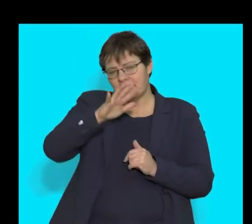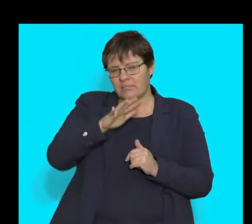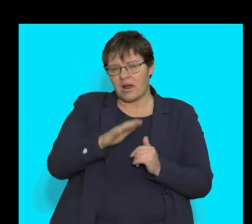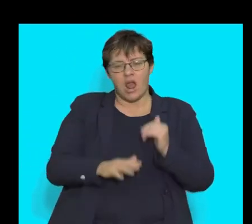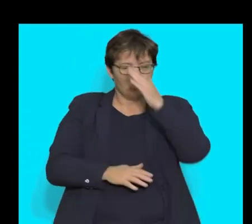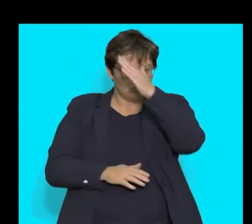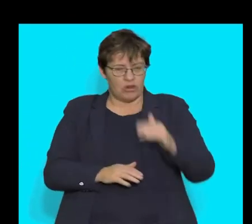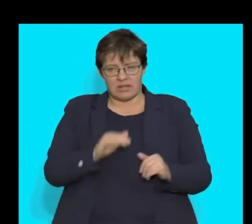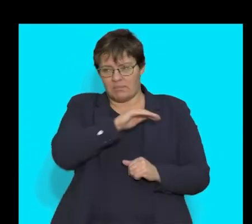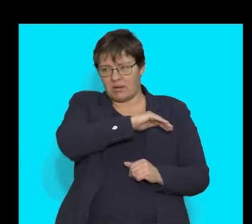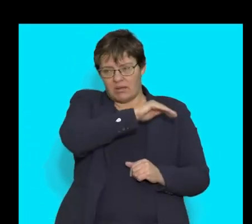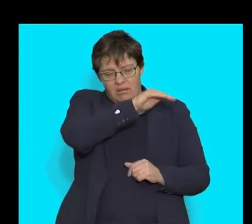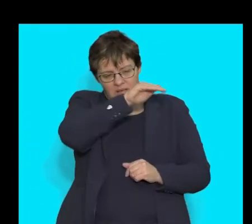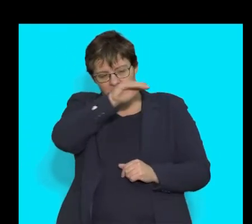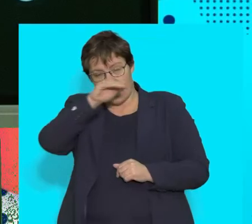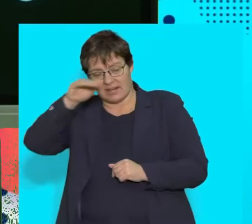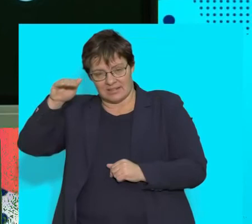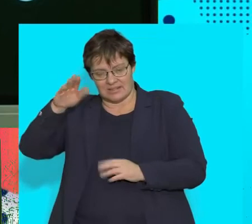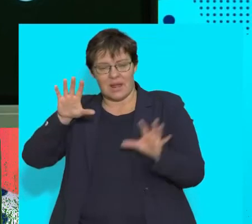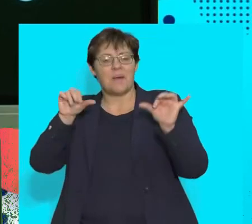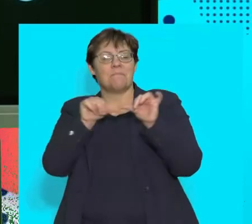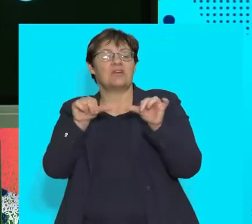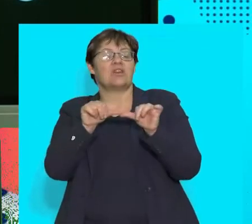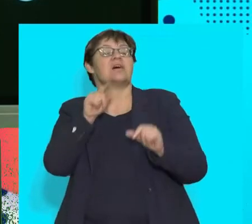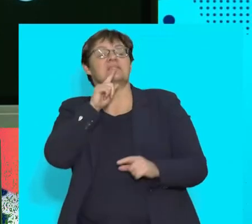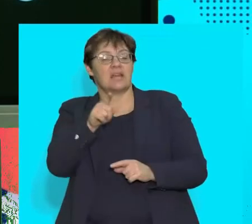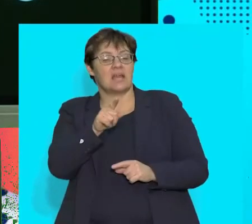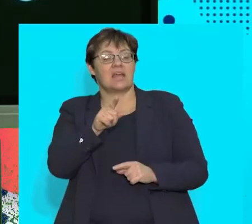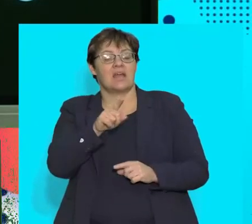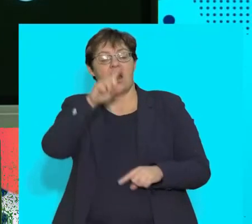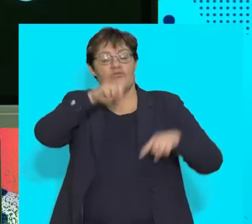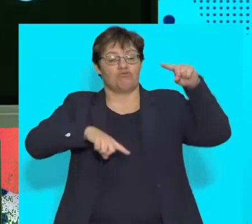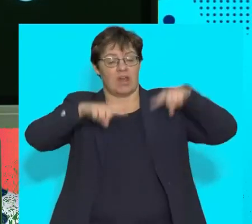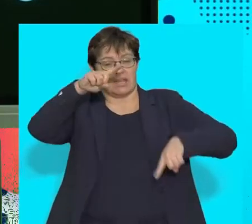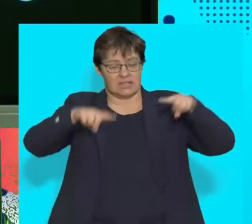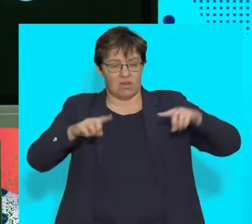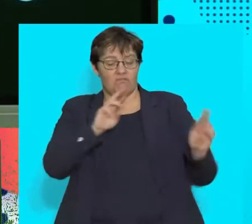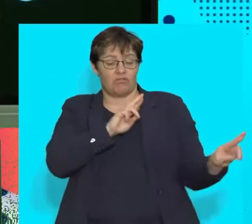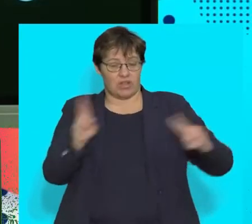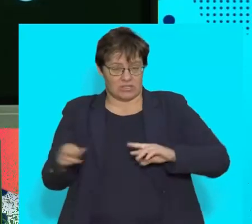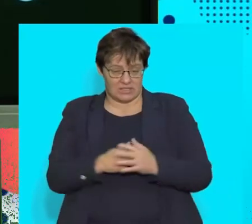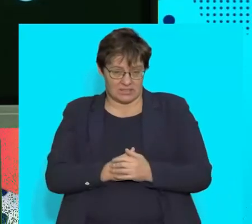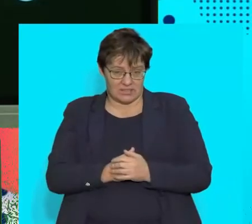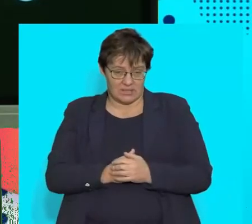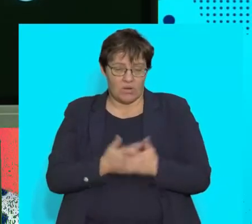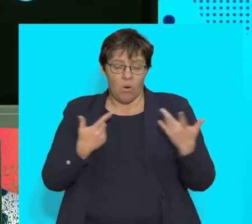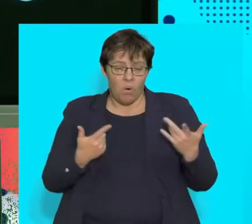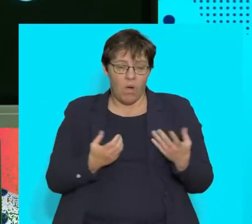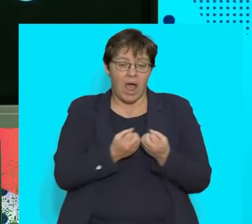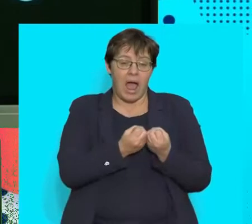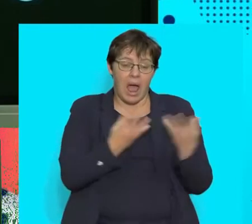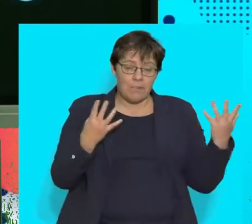line. And we could measure that and call it the rate of the reaction, or the amount of